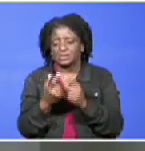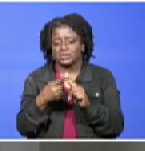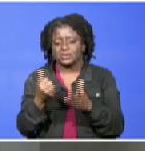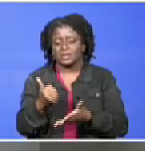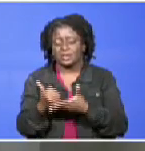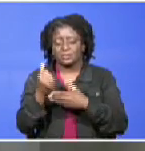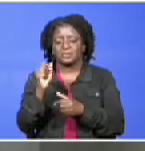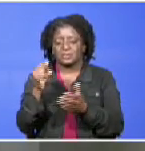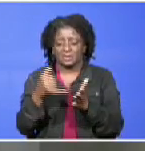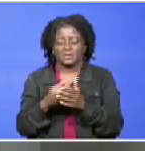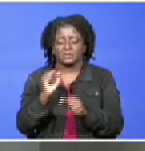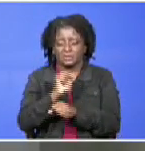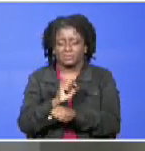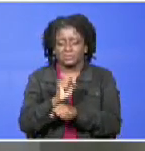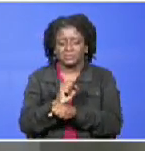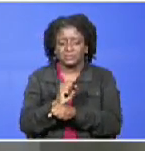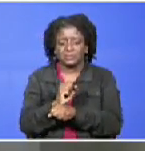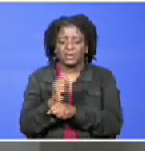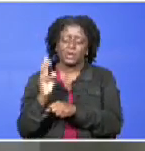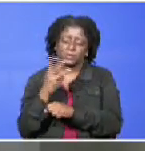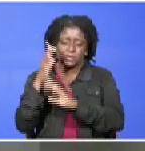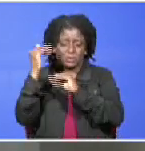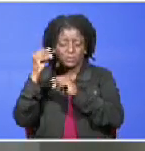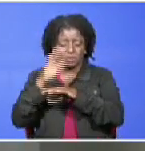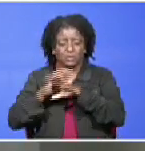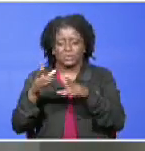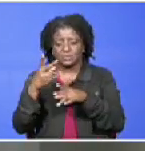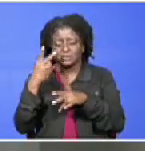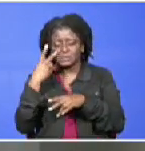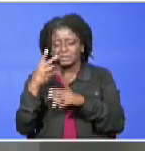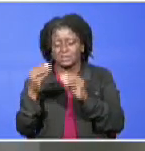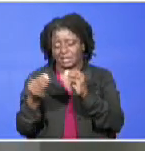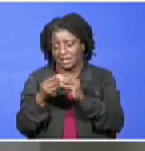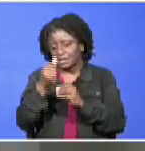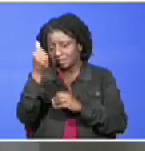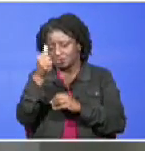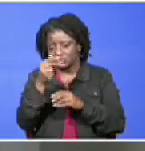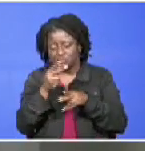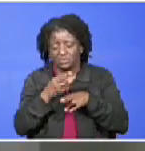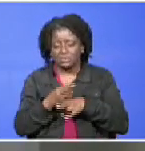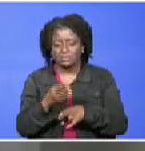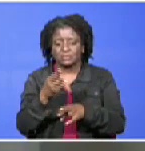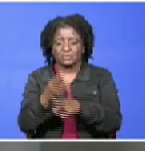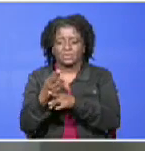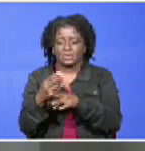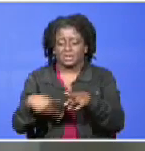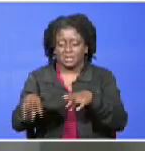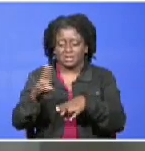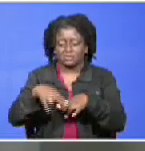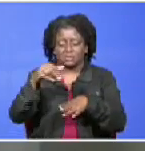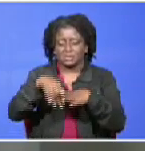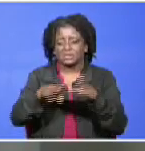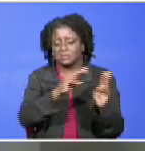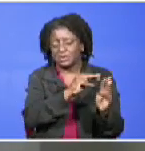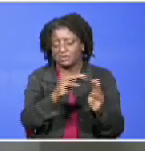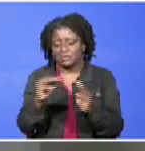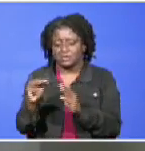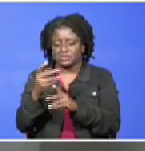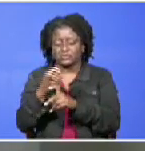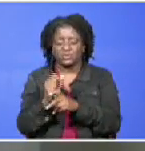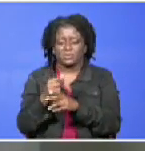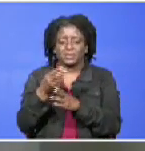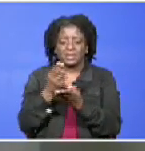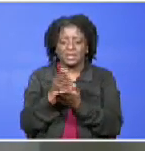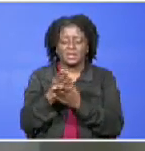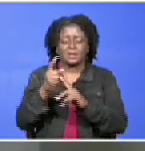We are hoping that we do not see an extraordinary increase in migration from Haiti, but with the level of unrest, we are uncertain